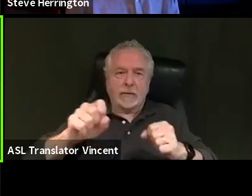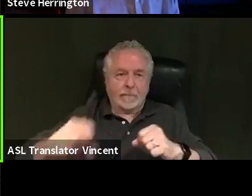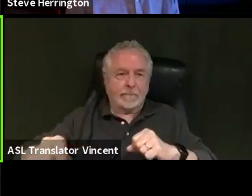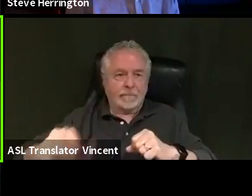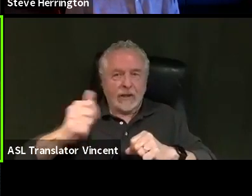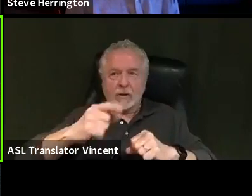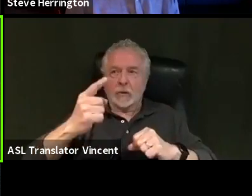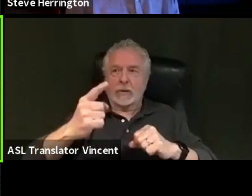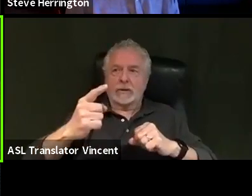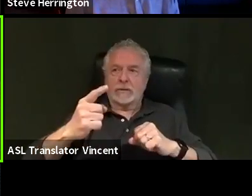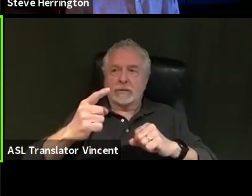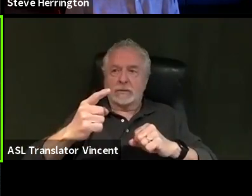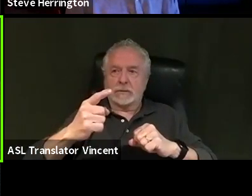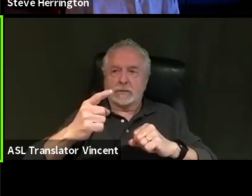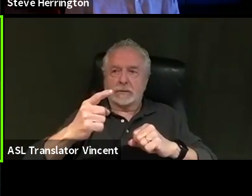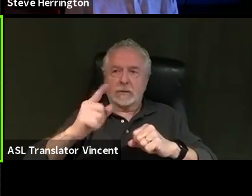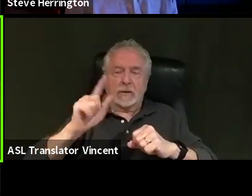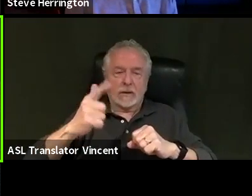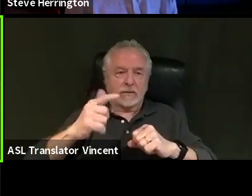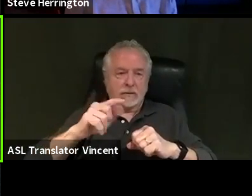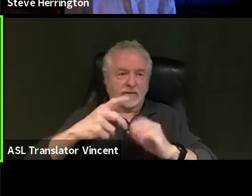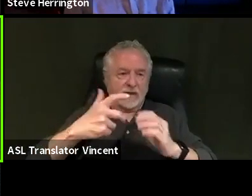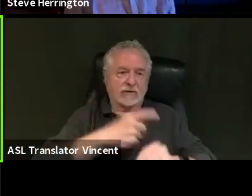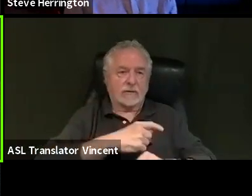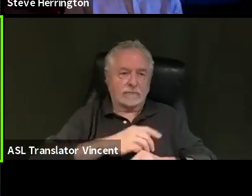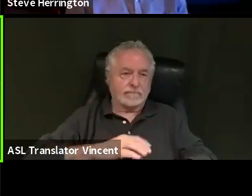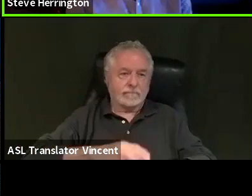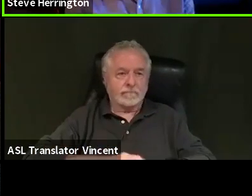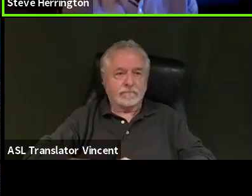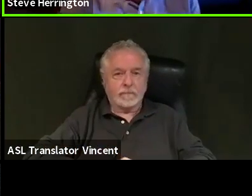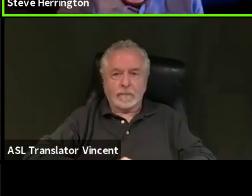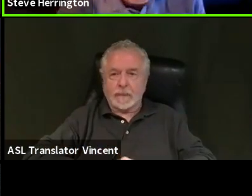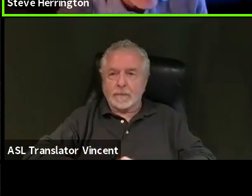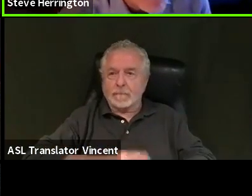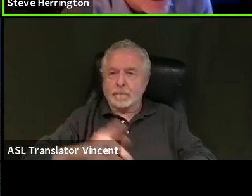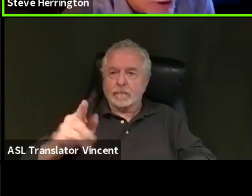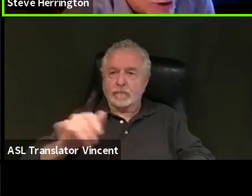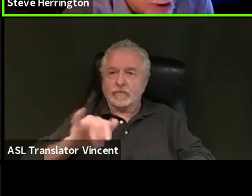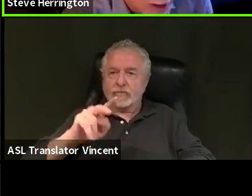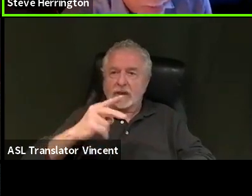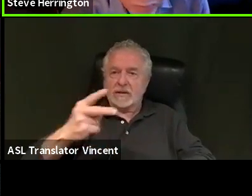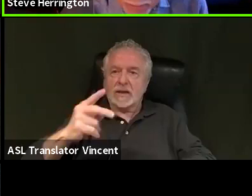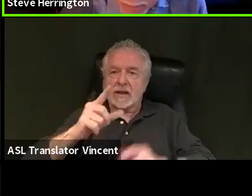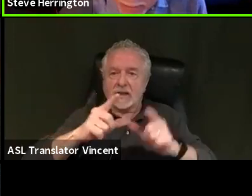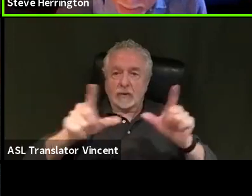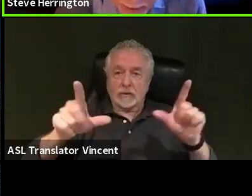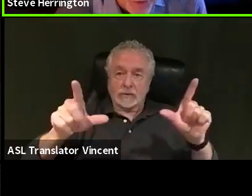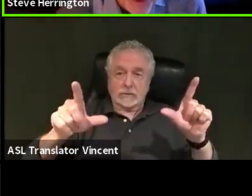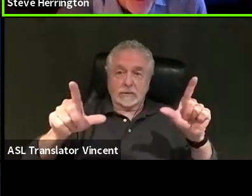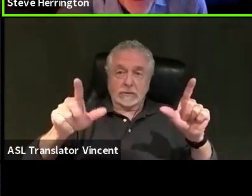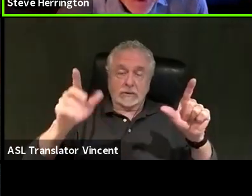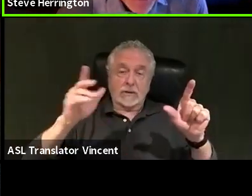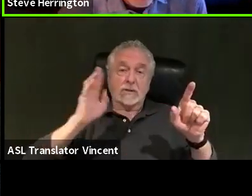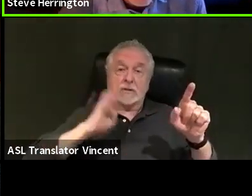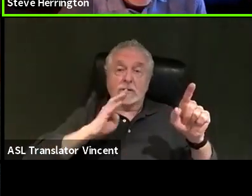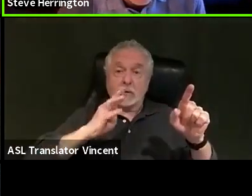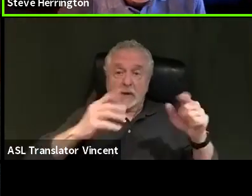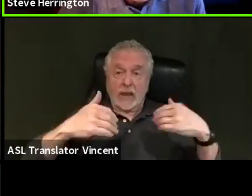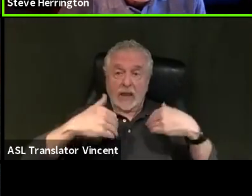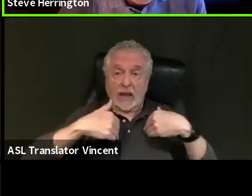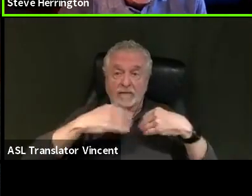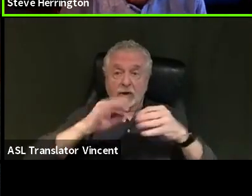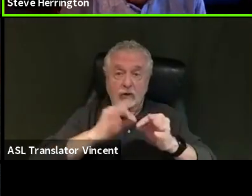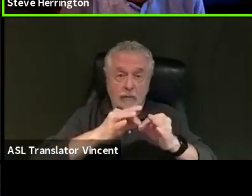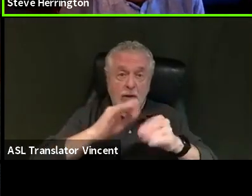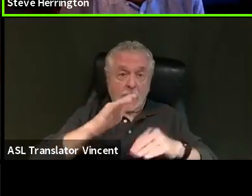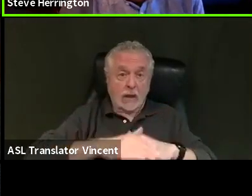So anybody can come to get vaccinated at the same time. And I would, for our second language speakers, we have